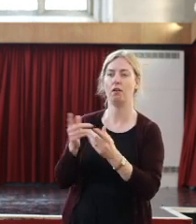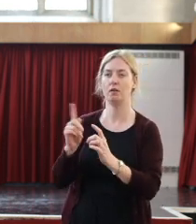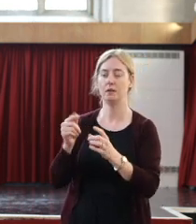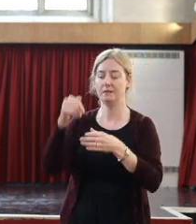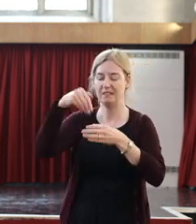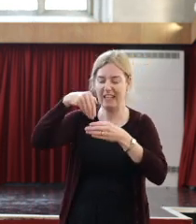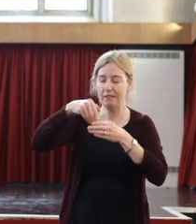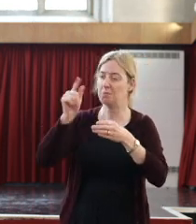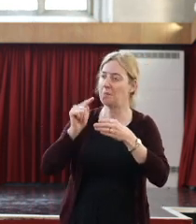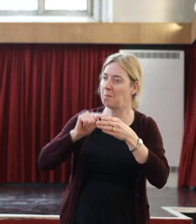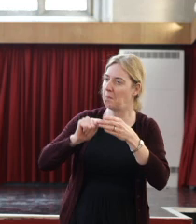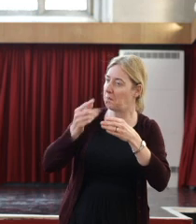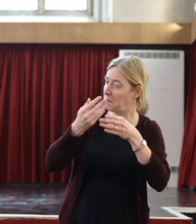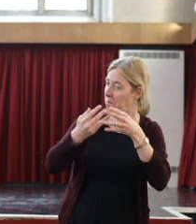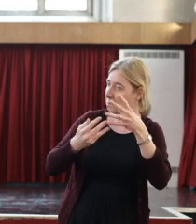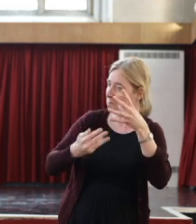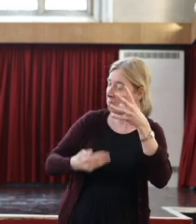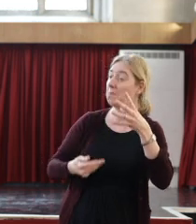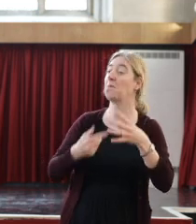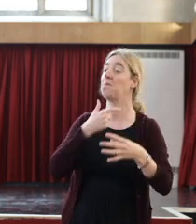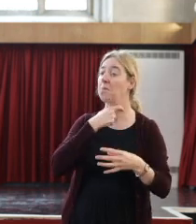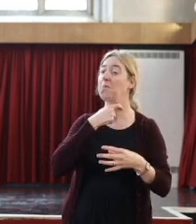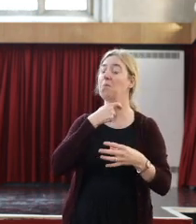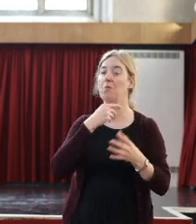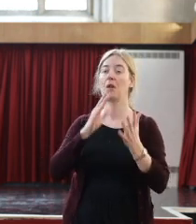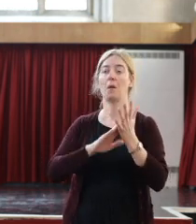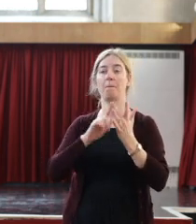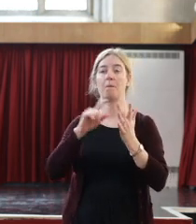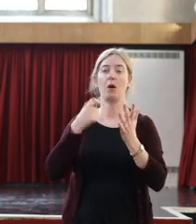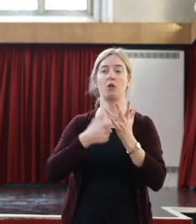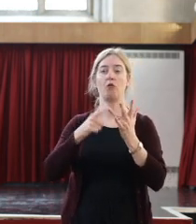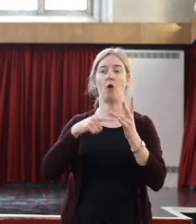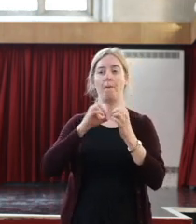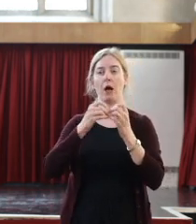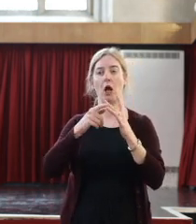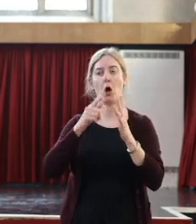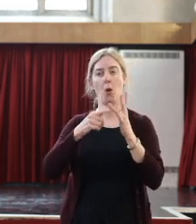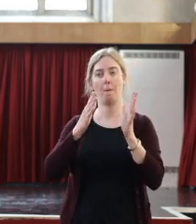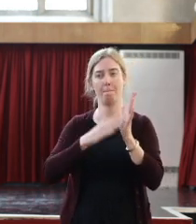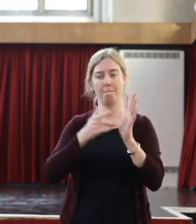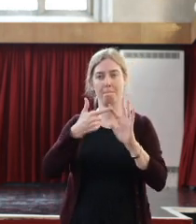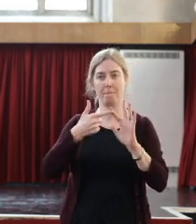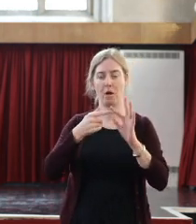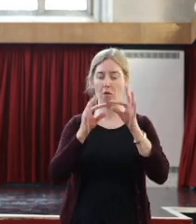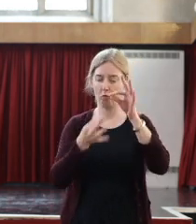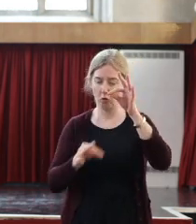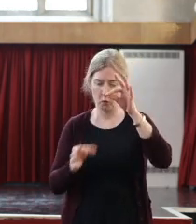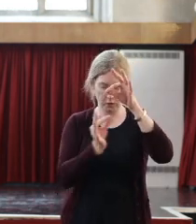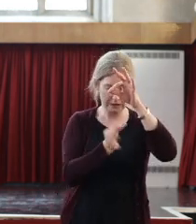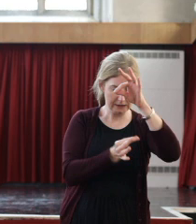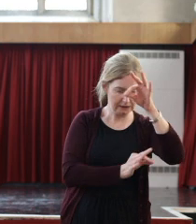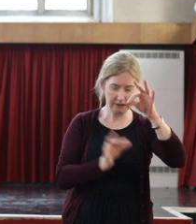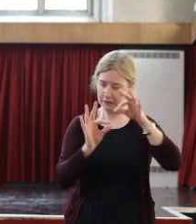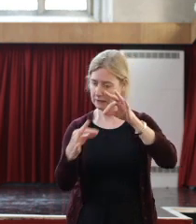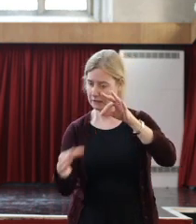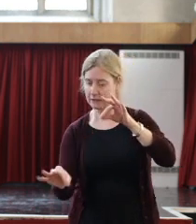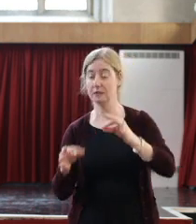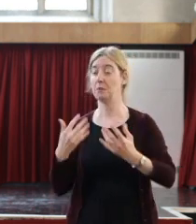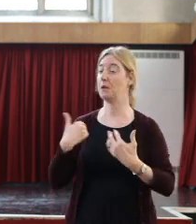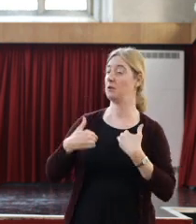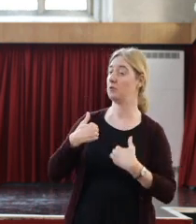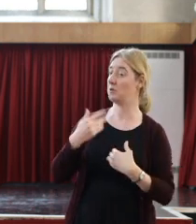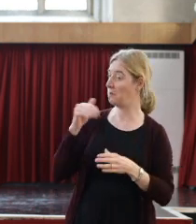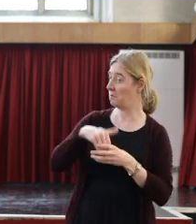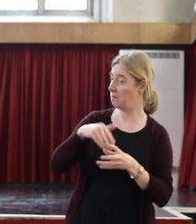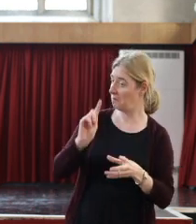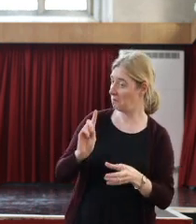and the microbiome of the roots of plants and all sorts, which is fascinating. And also I've